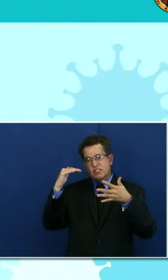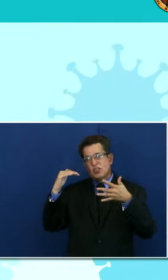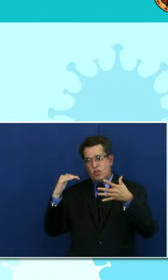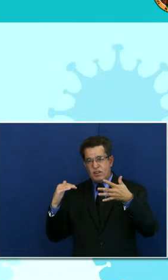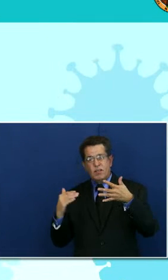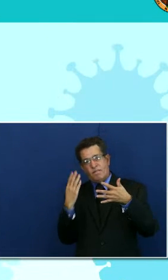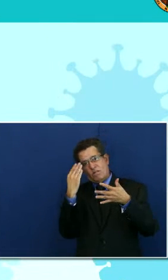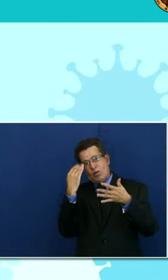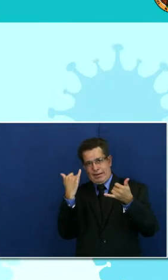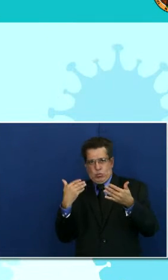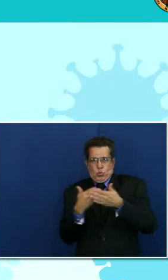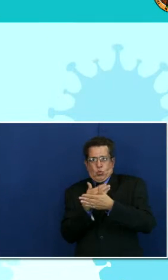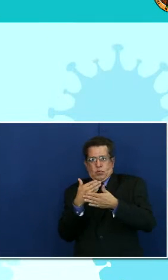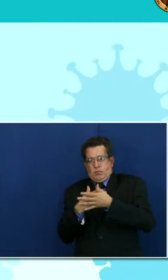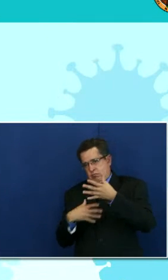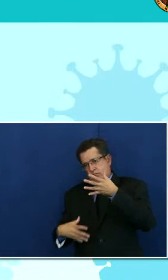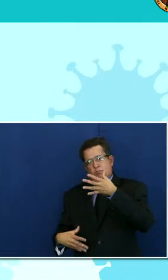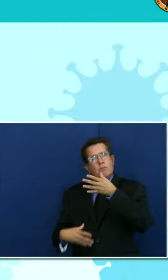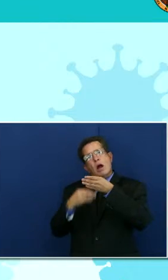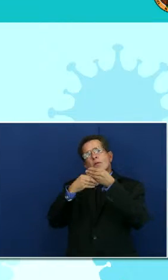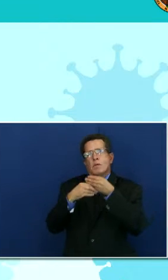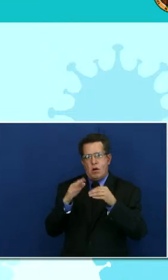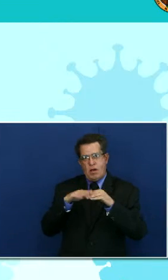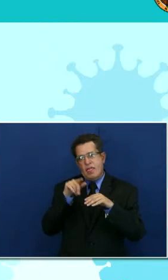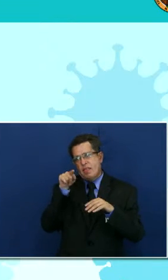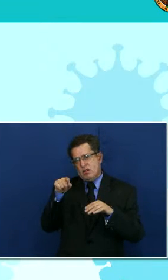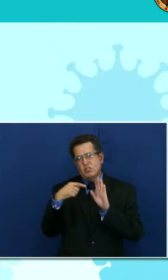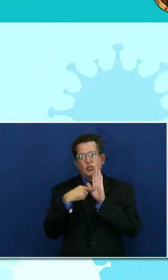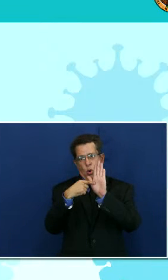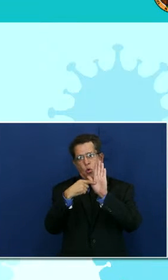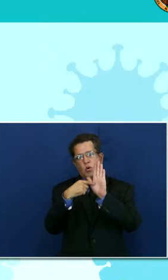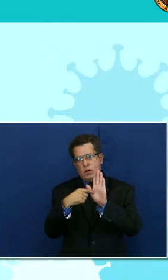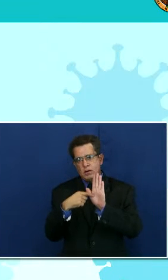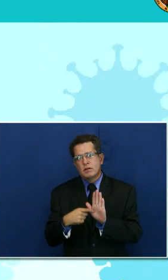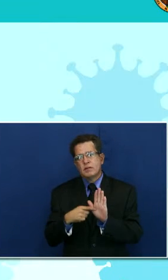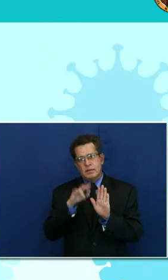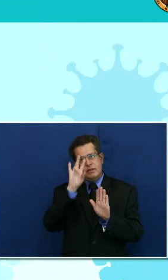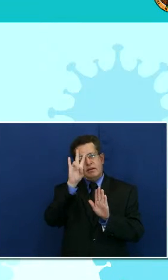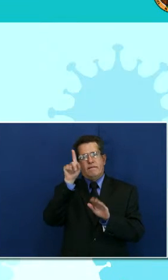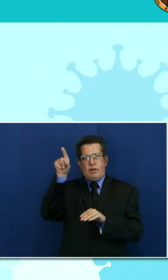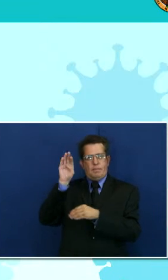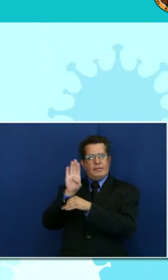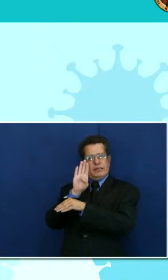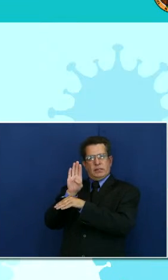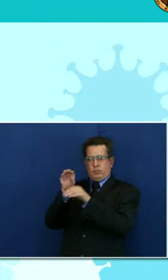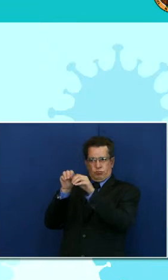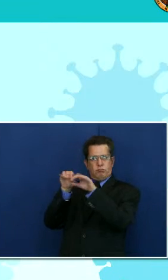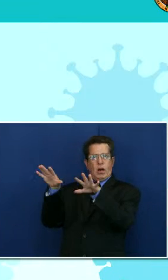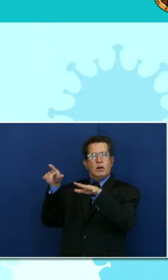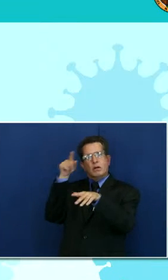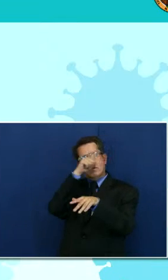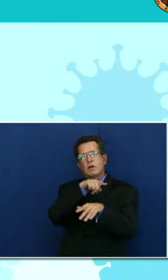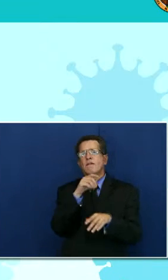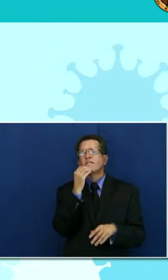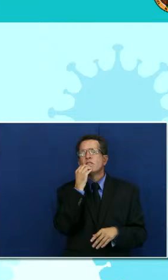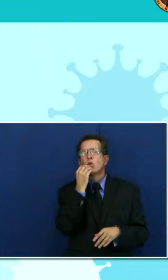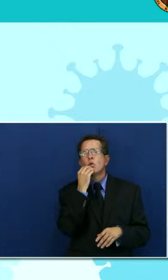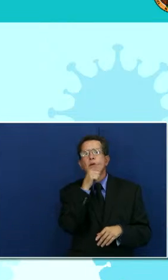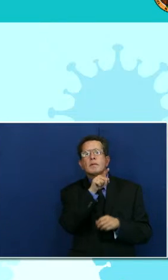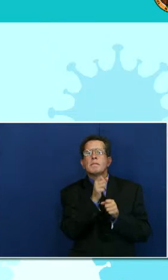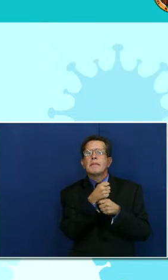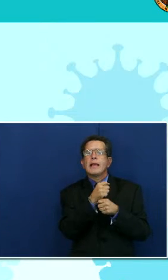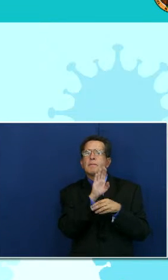the various settings that these outbreaks are in. 7 are in businesses, 1 in a food